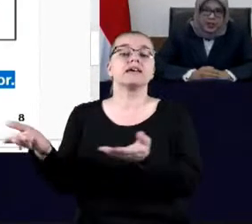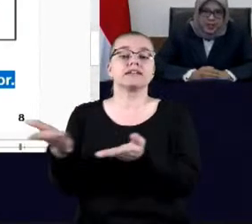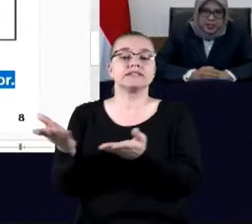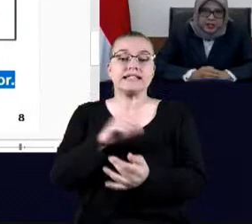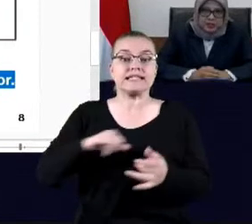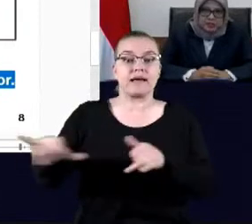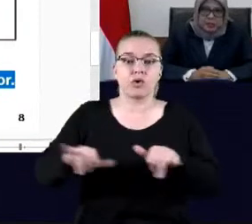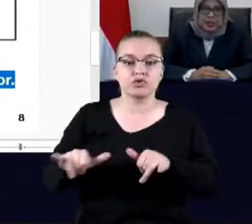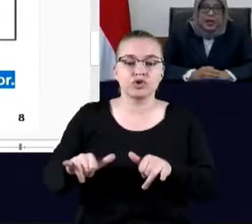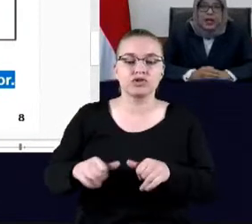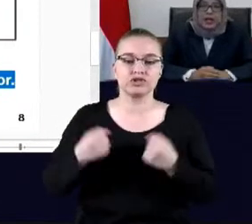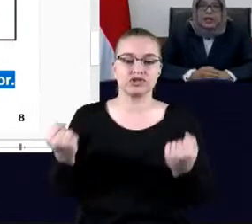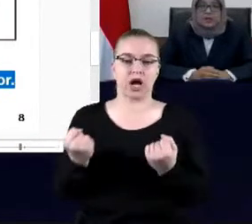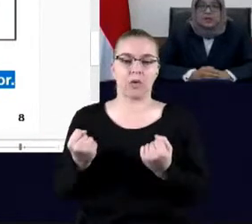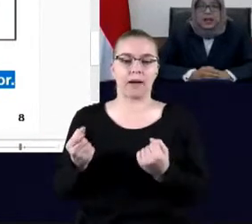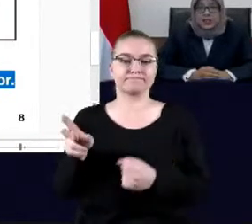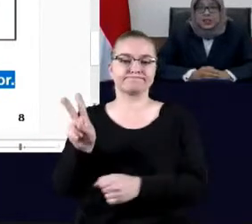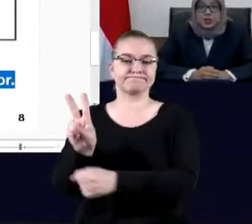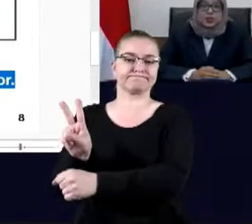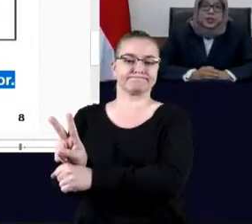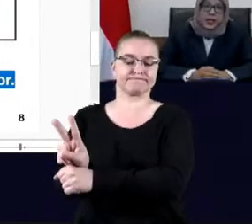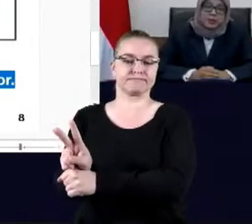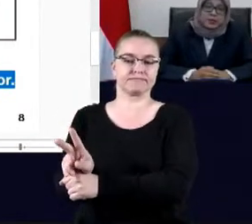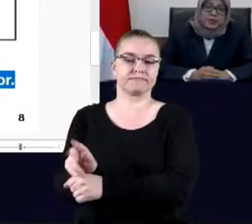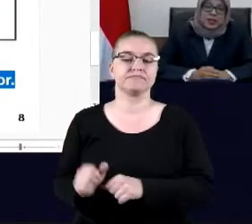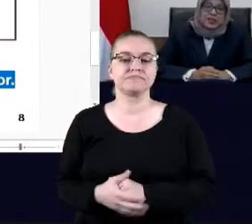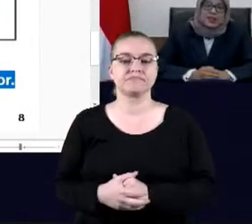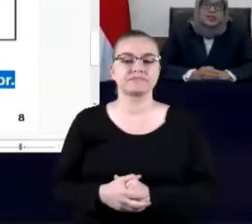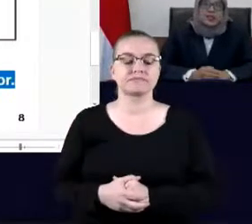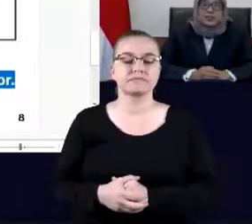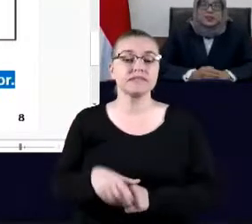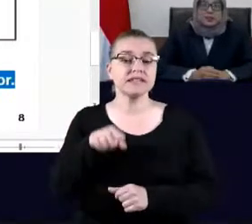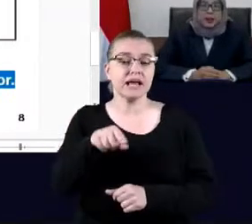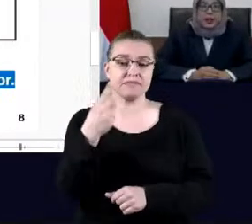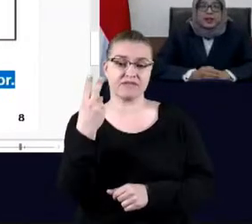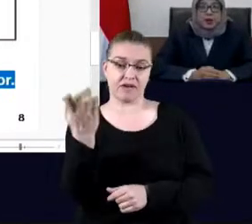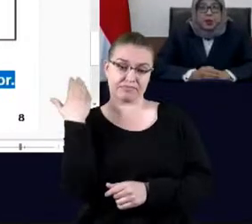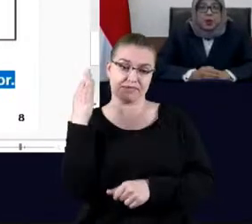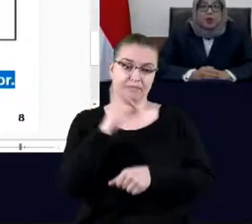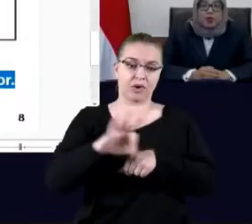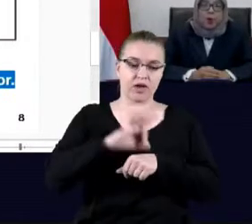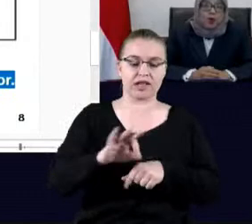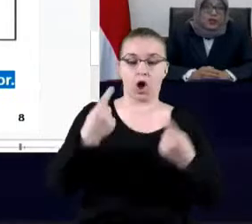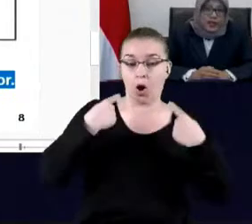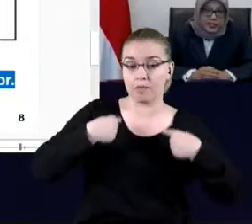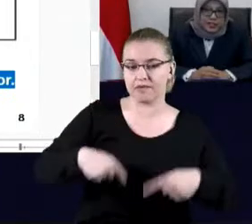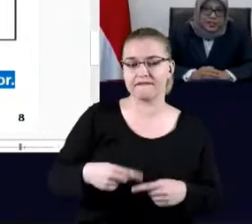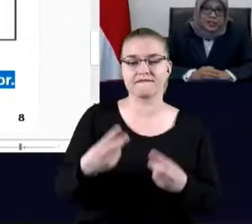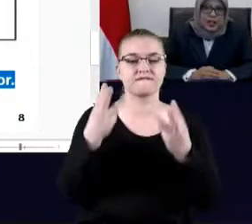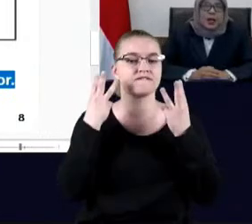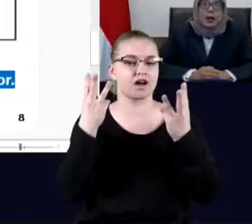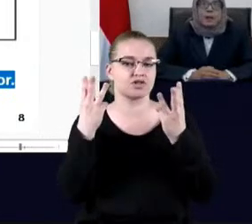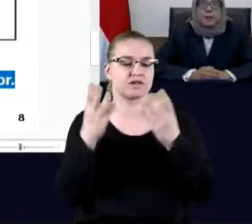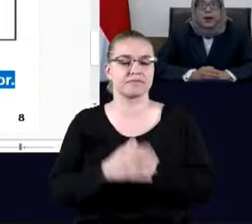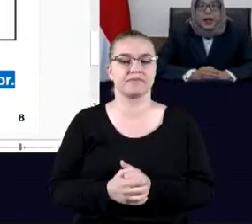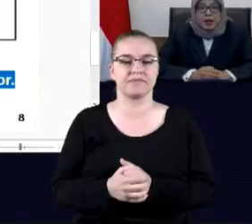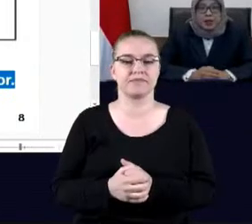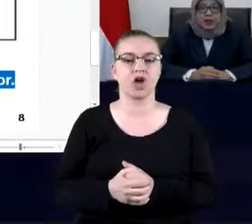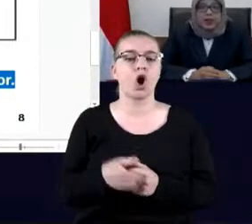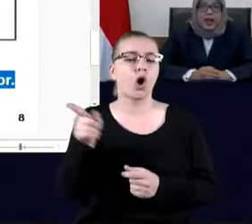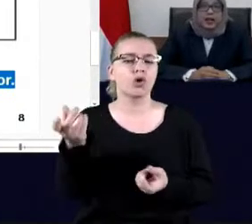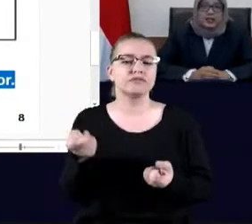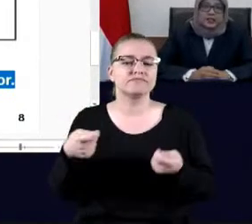as regulators. In these last two schemes, citizens play the role of co-creators.